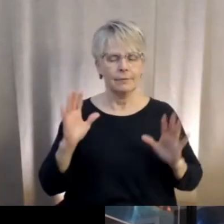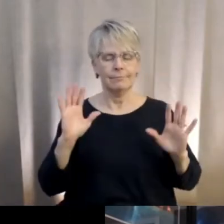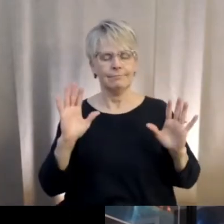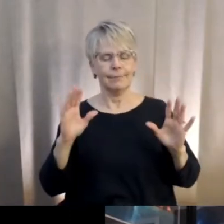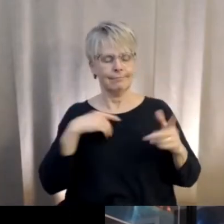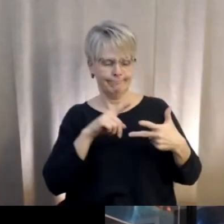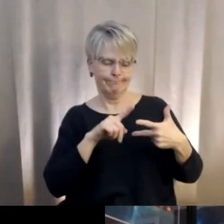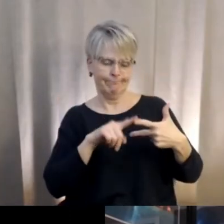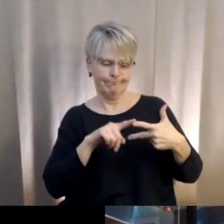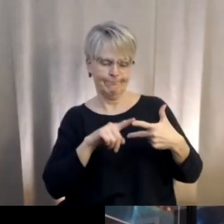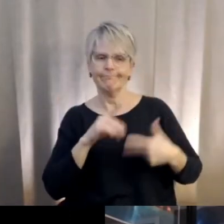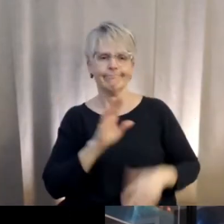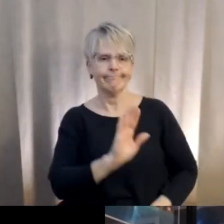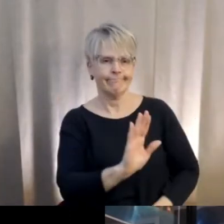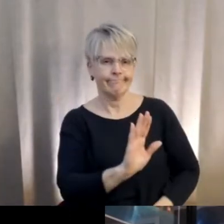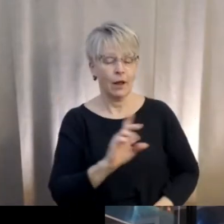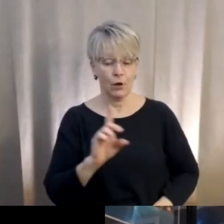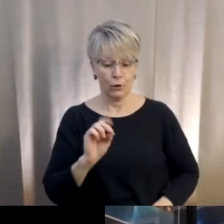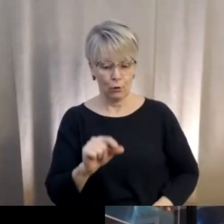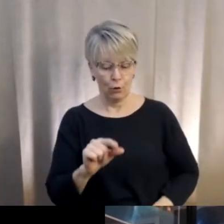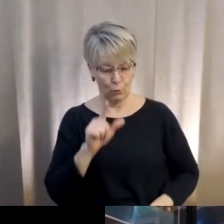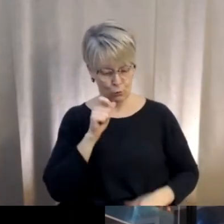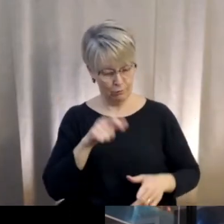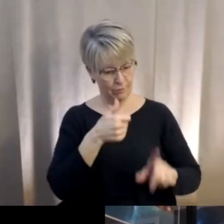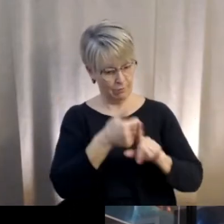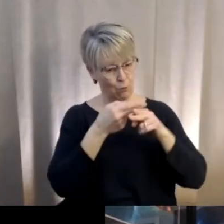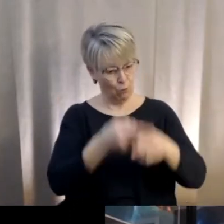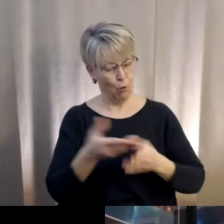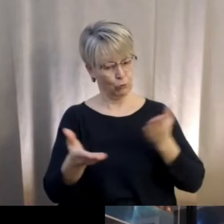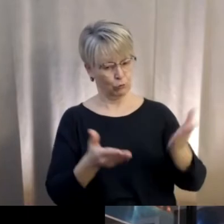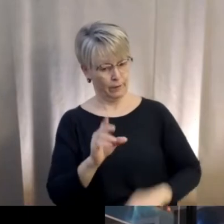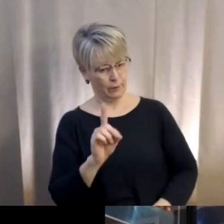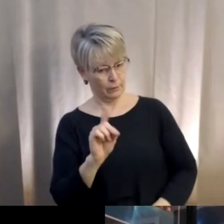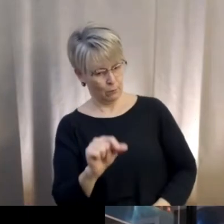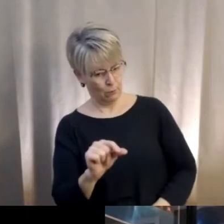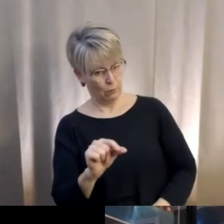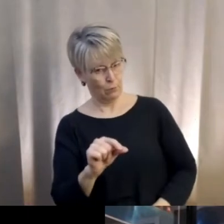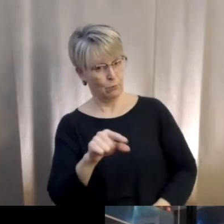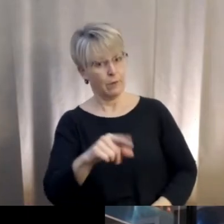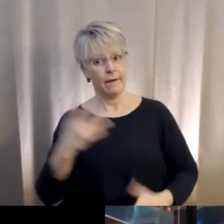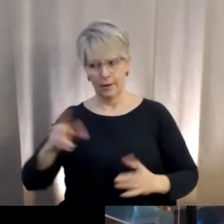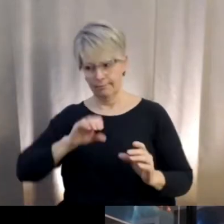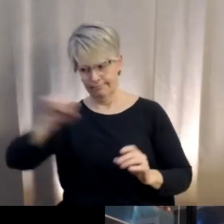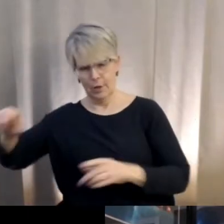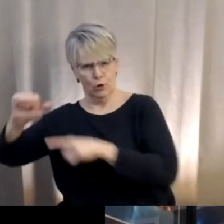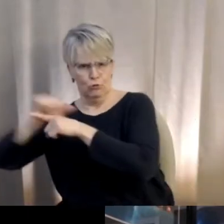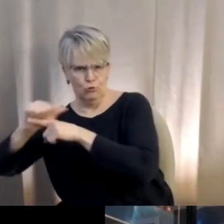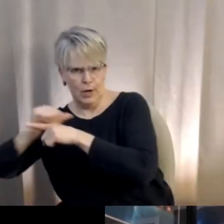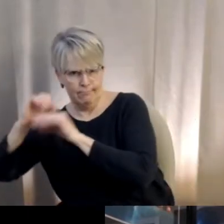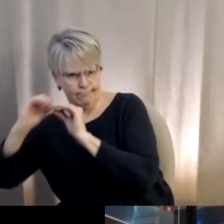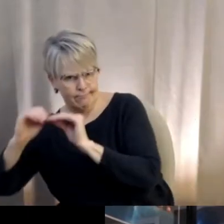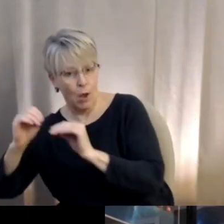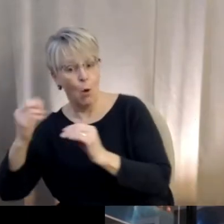moment that dogs who are service dogs that have been, from an institution or